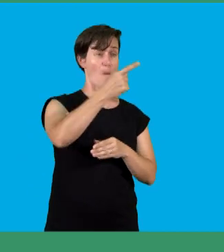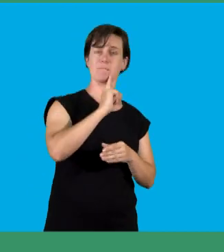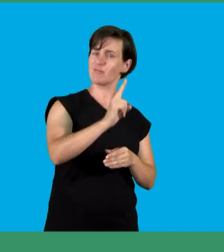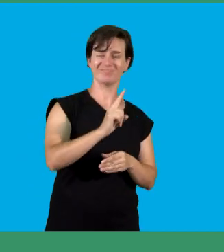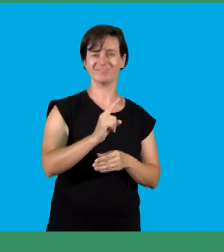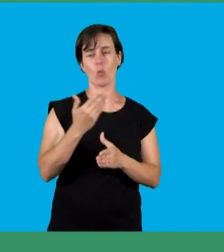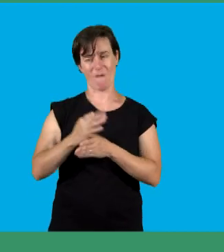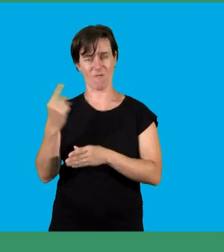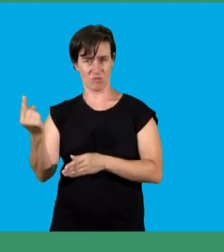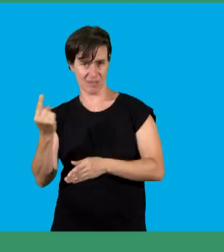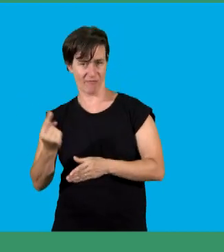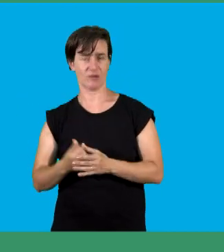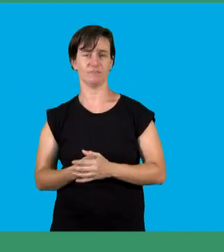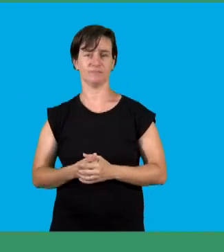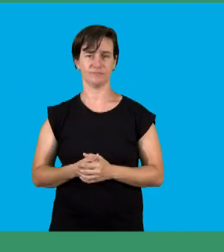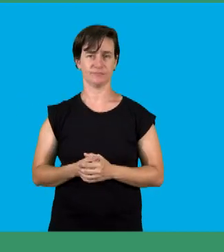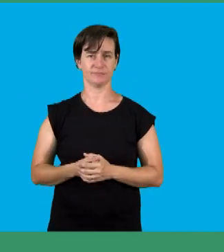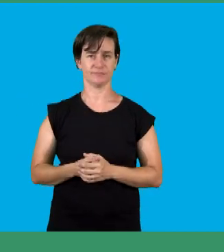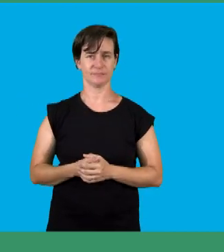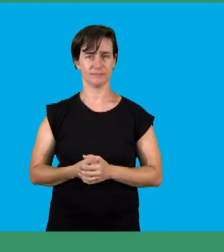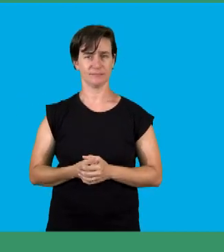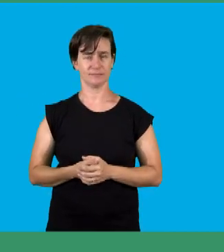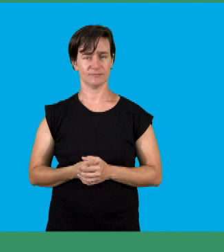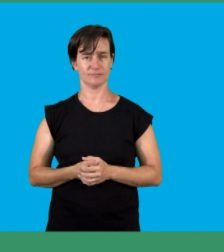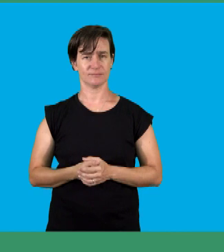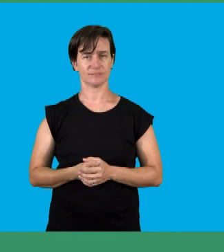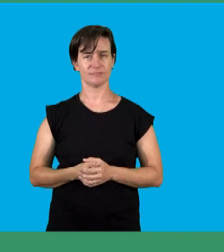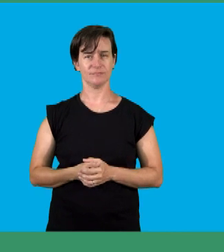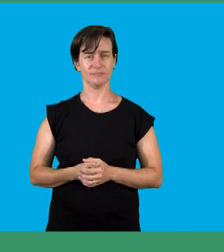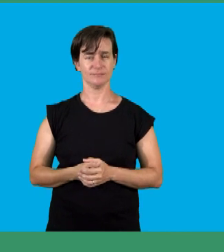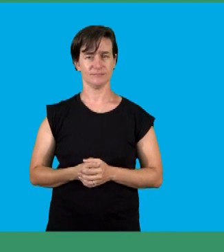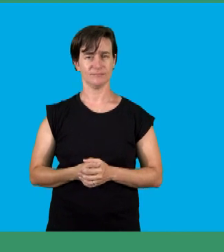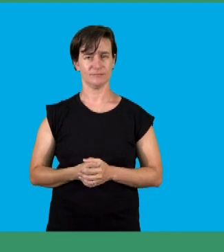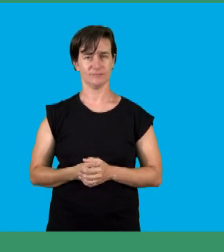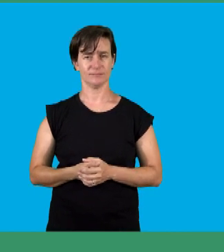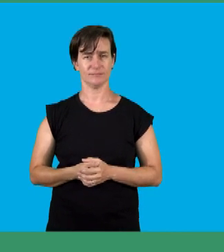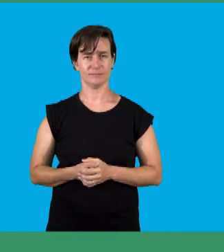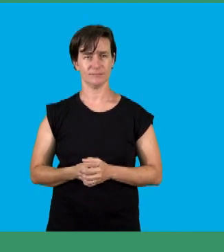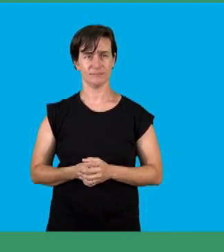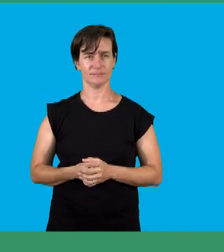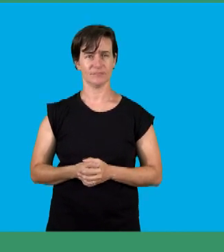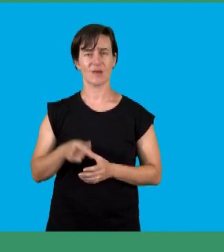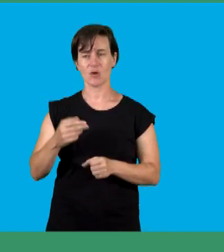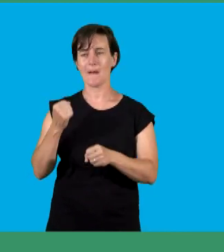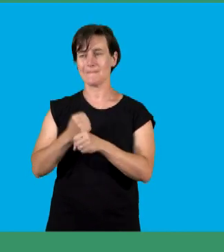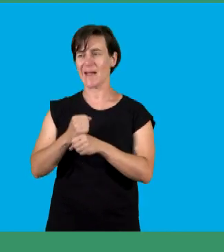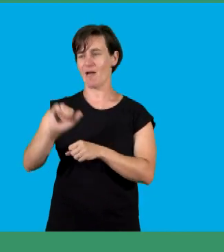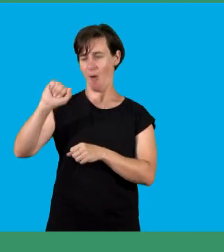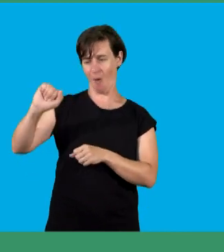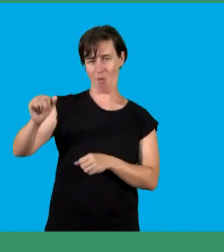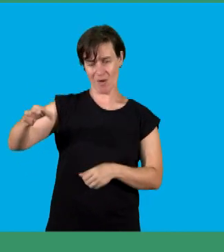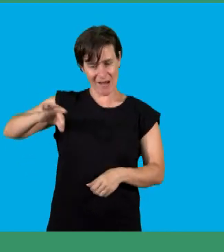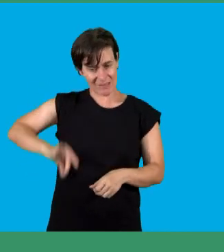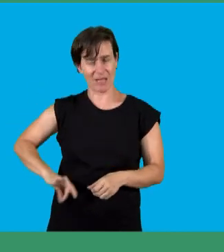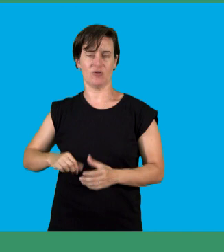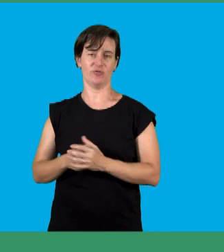it's very important. That makes the informal sector important because it encourages people to start their own businesses to make